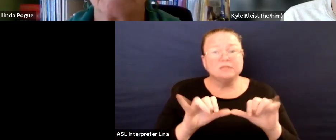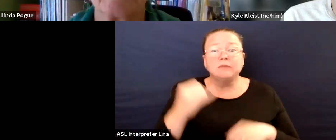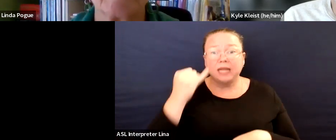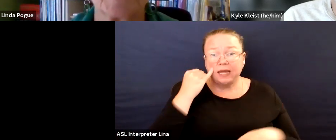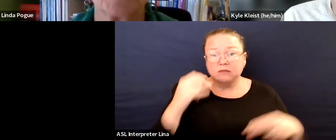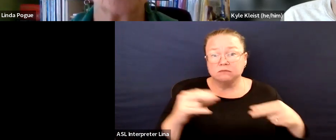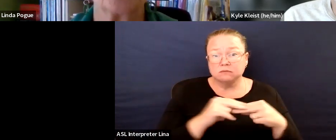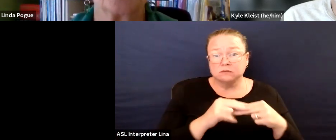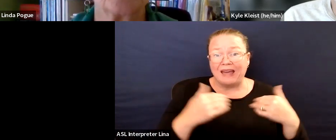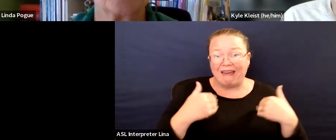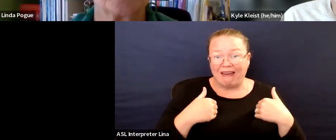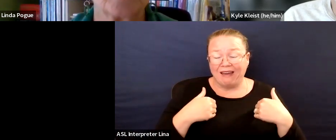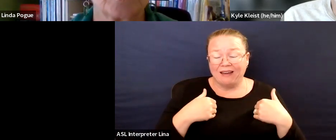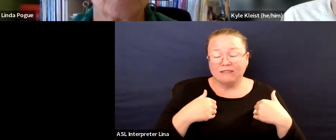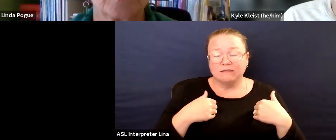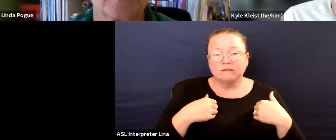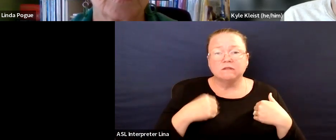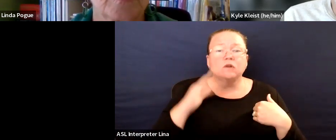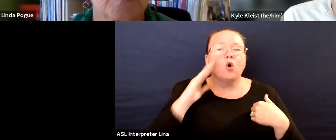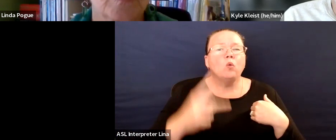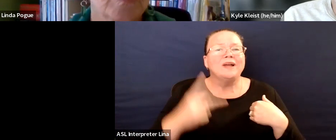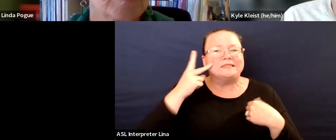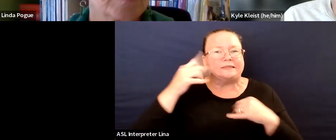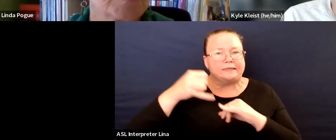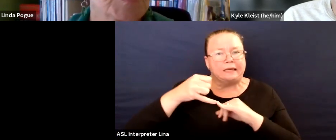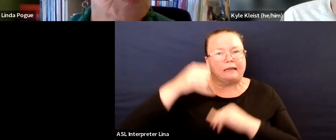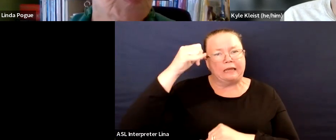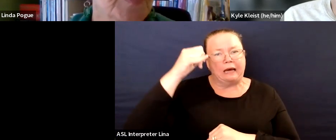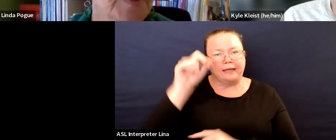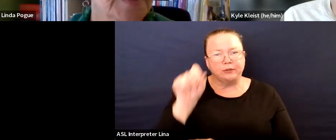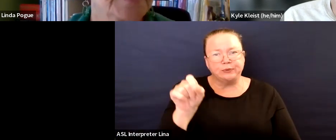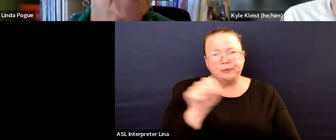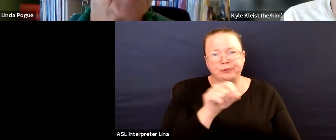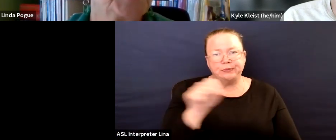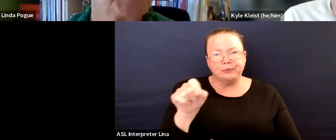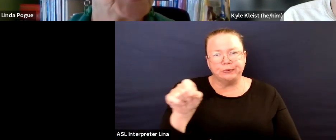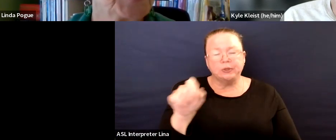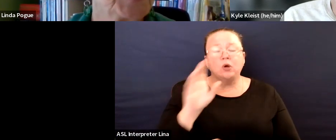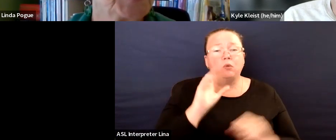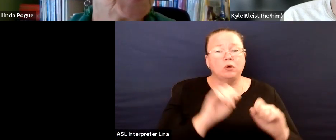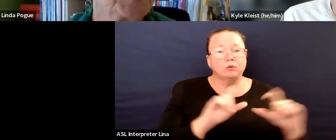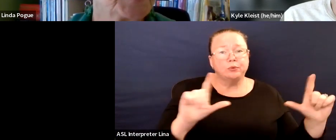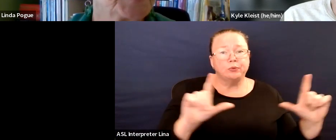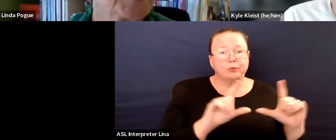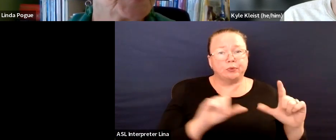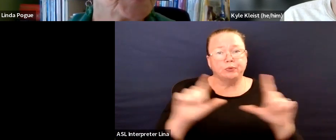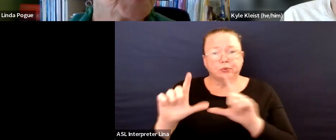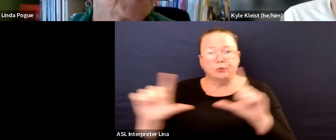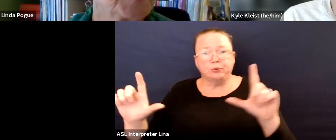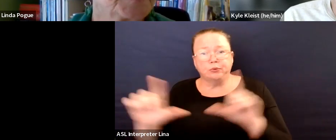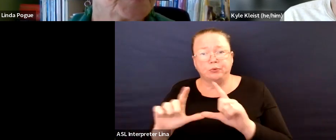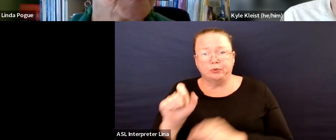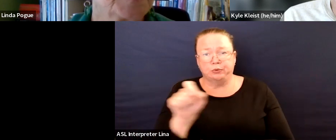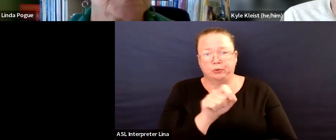shown, you can select the line in the middle to make the slide or the interpreter larger or smaller.